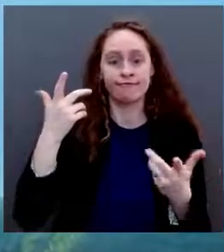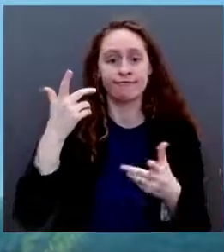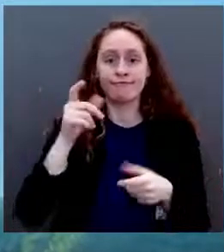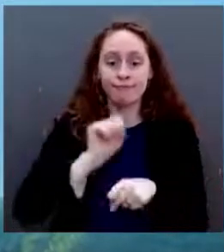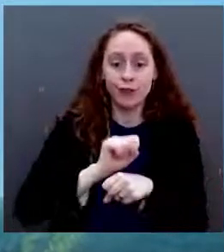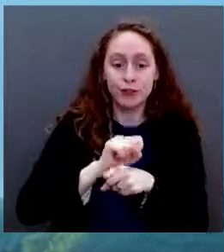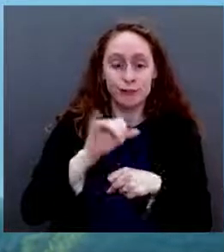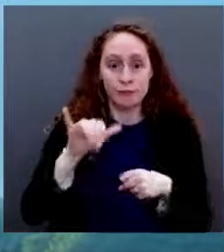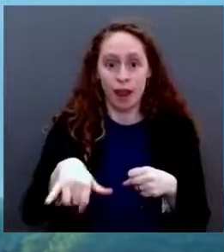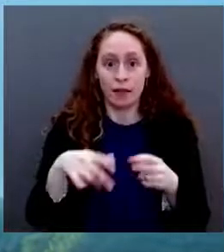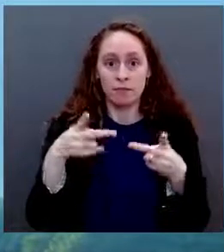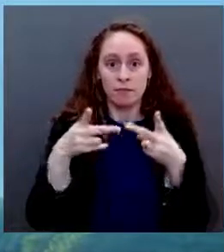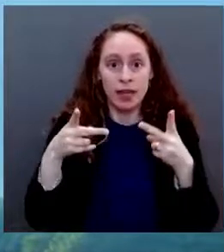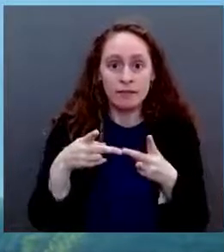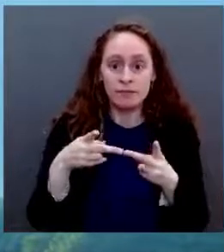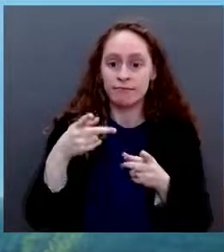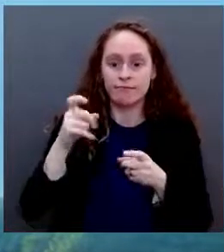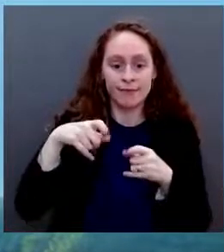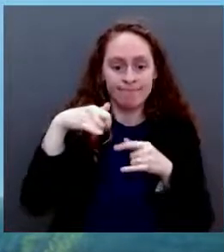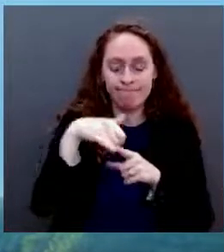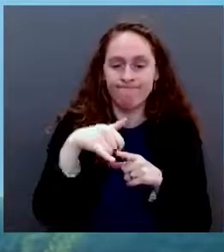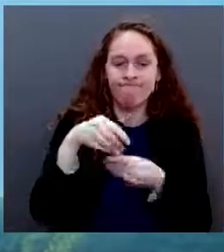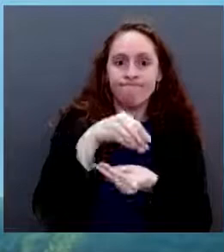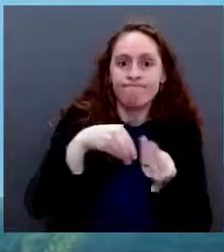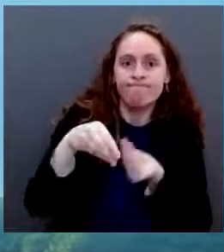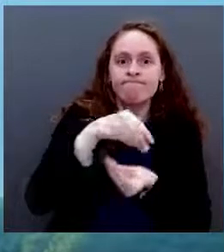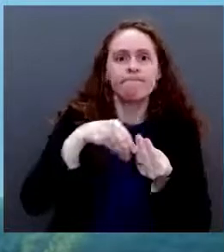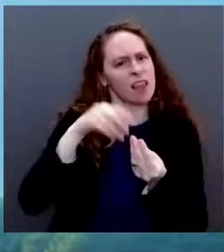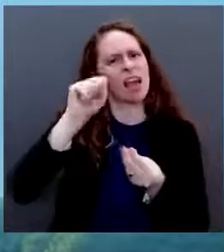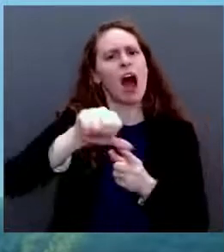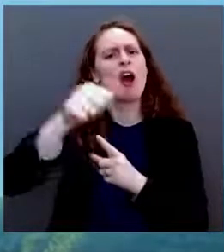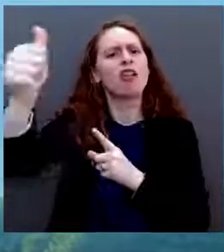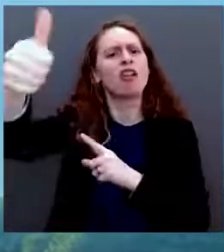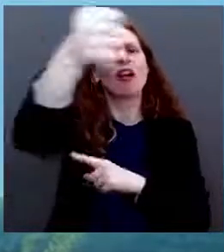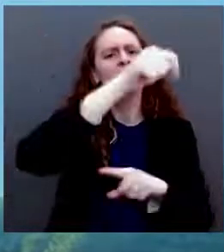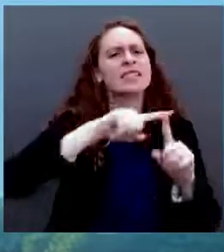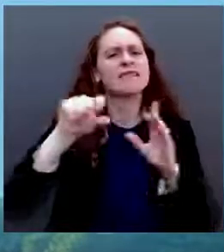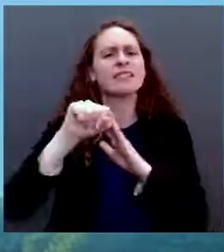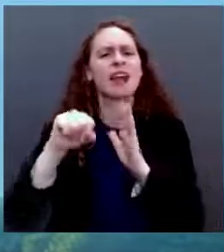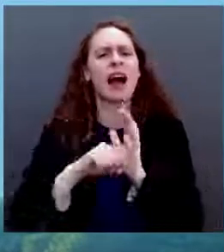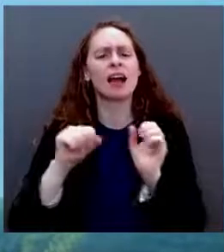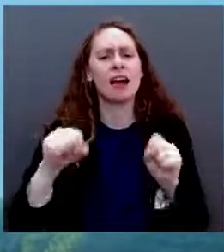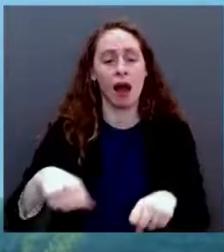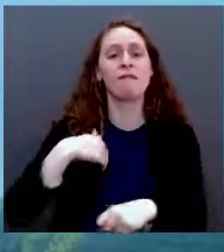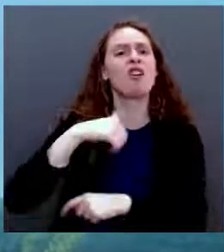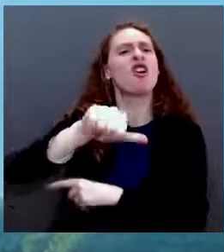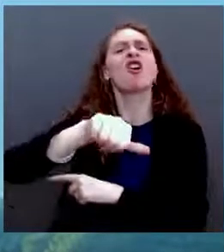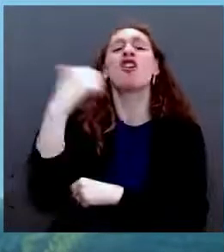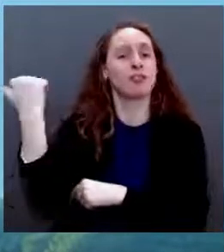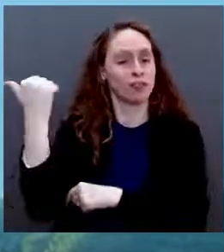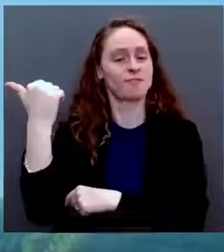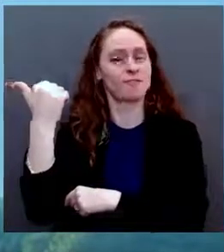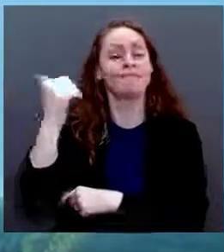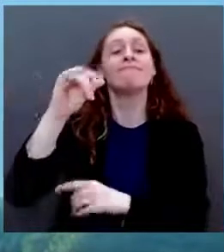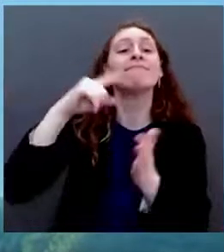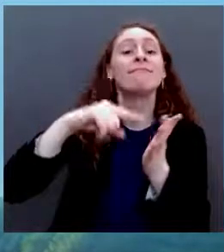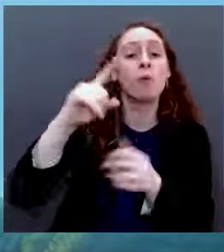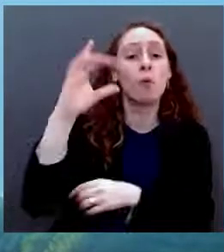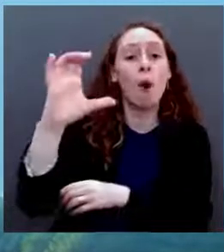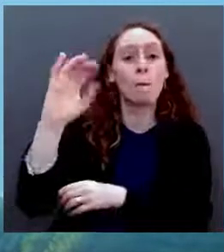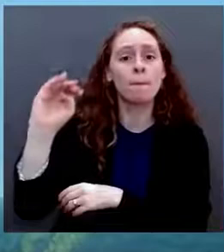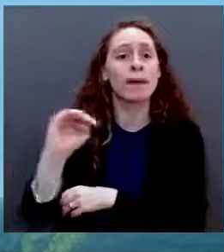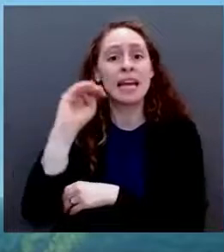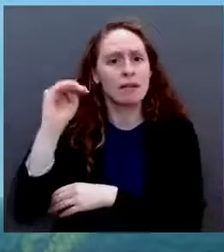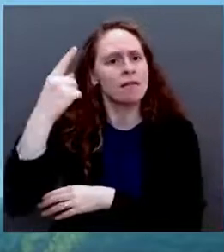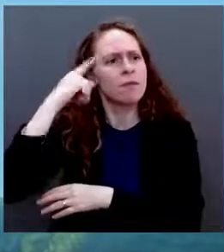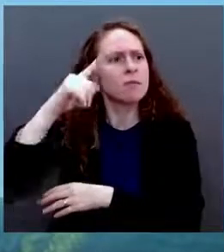in available loan guarantees to address the middle-level supply chain challenges that this industry faces, from cold storage, warehousing,